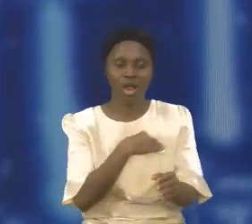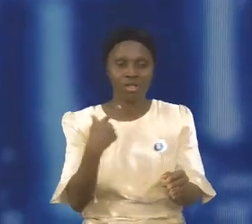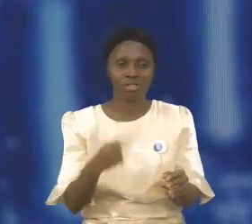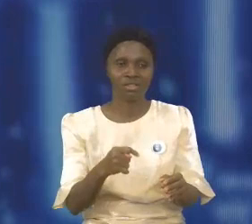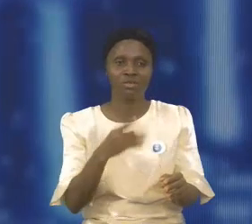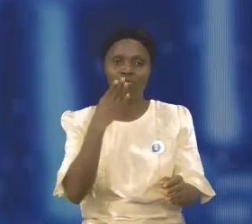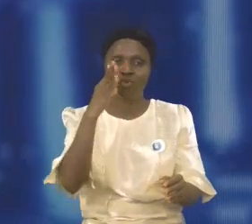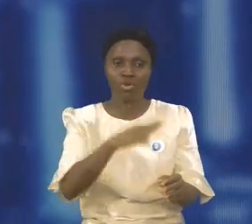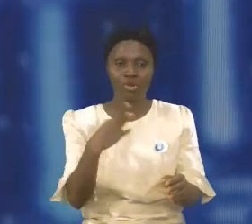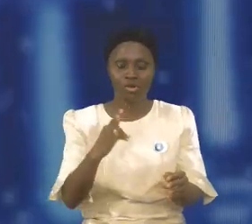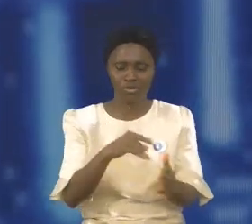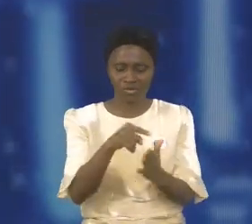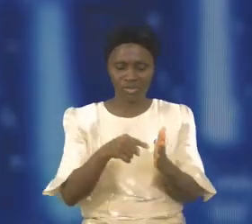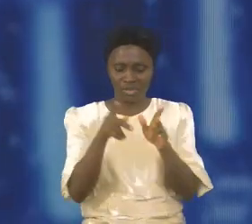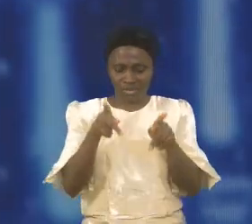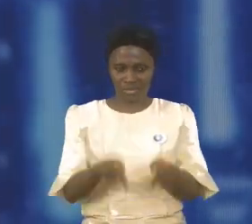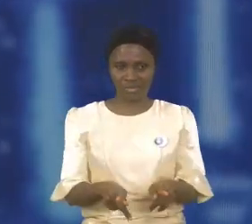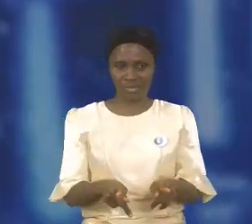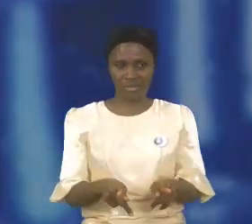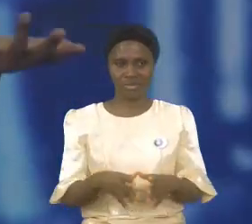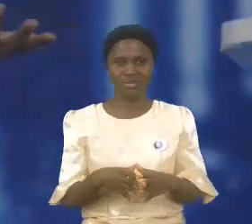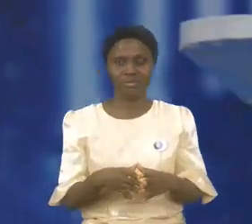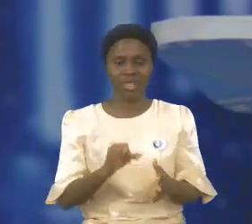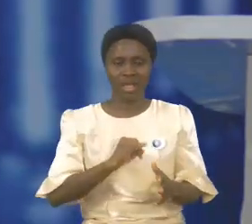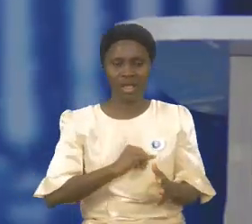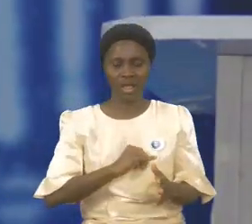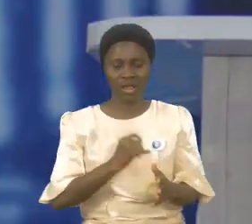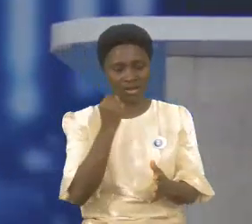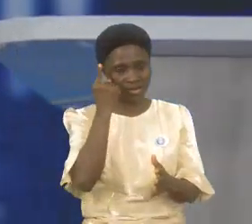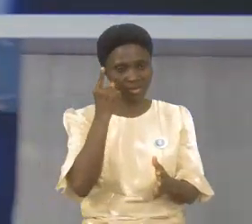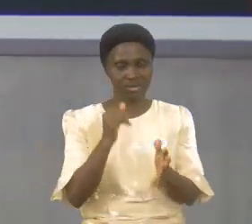this personality, I didn't really understand. And then